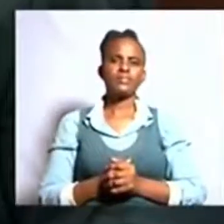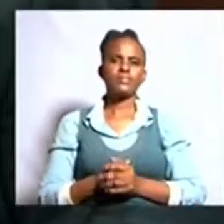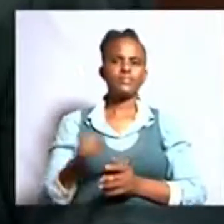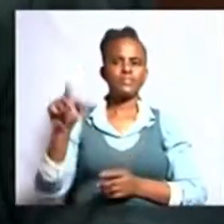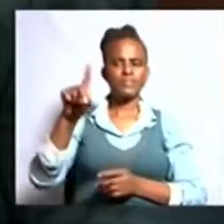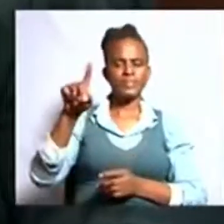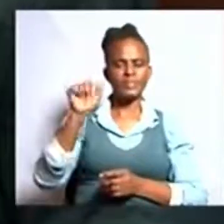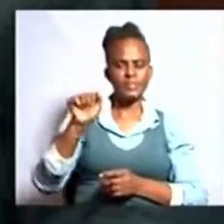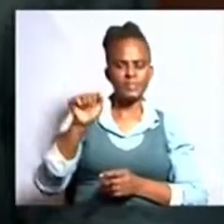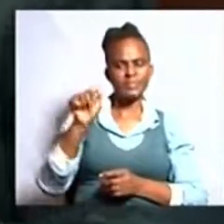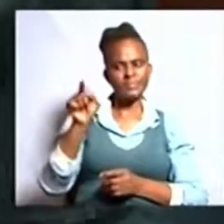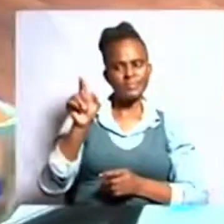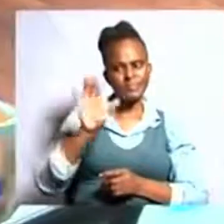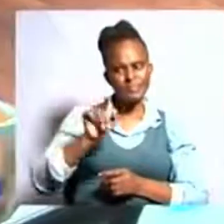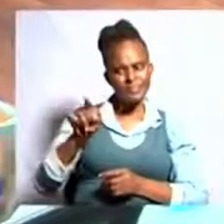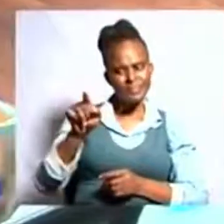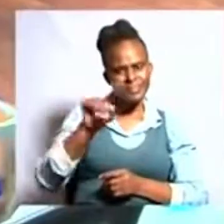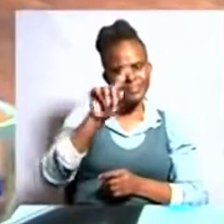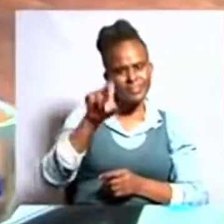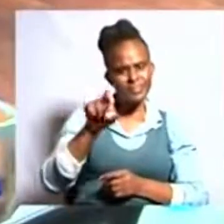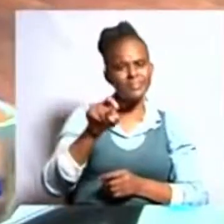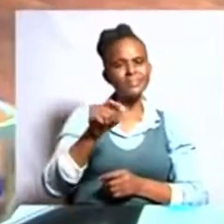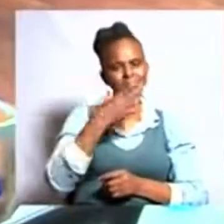Yes, take up that question.